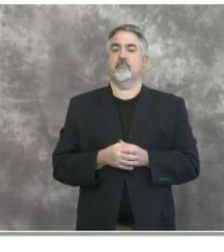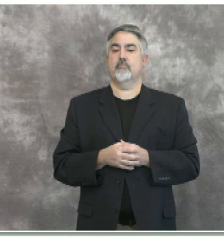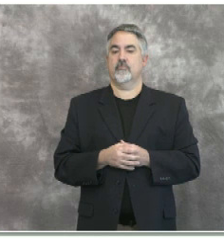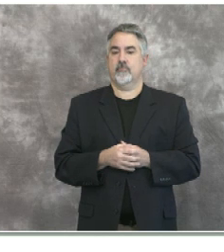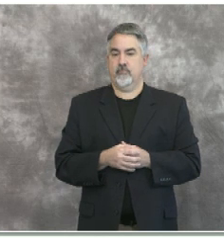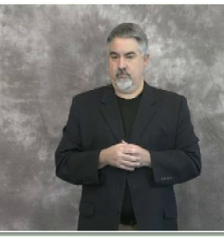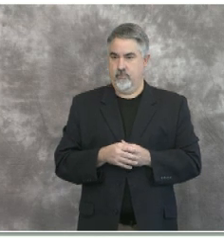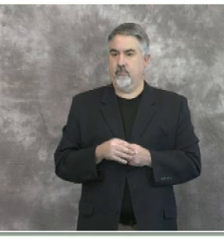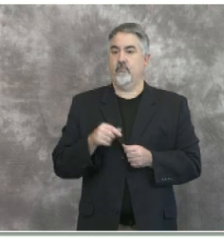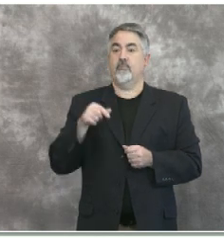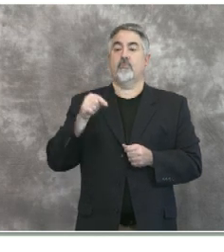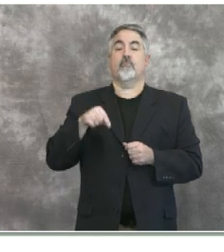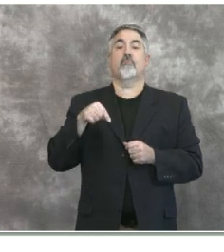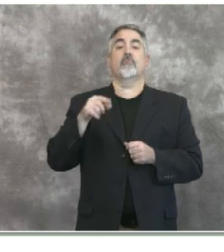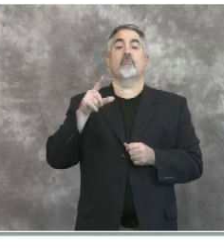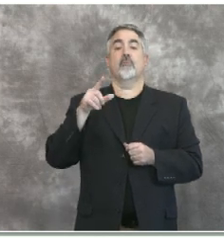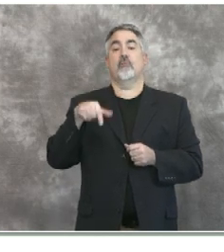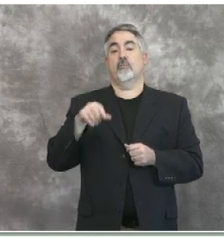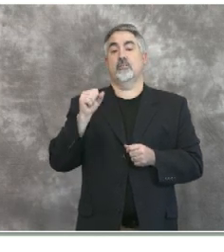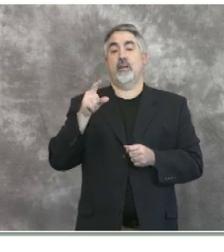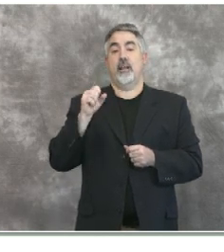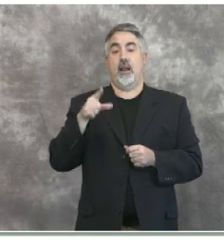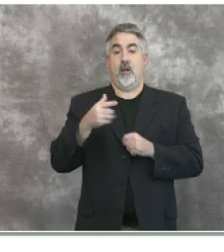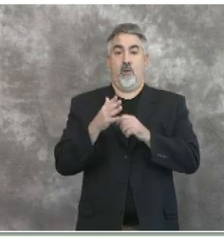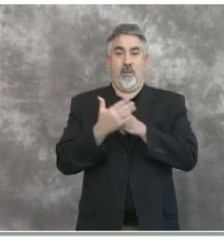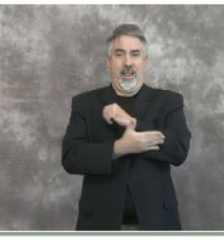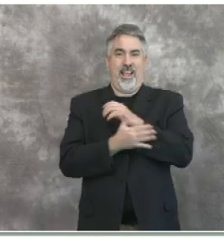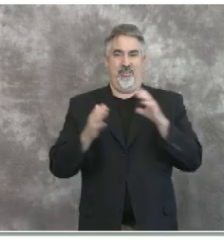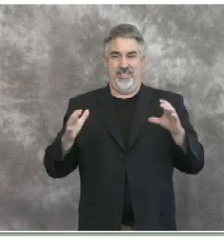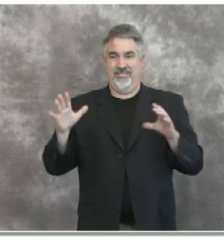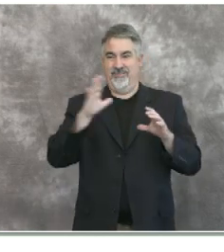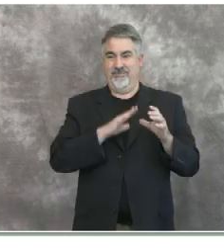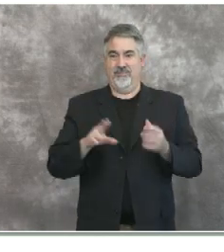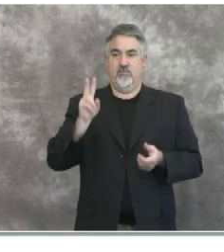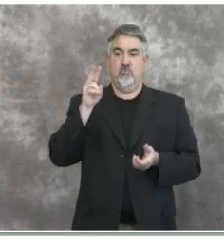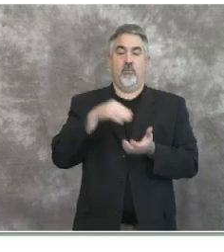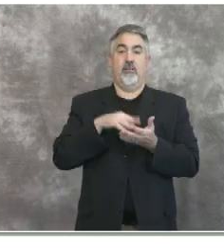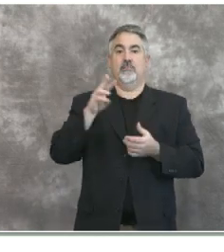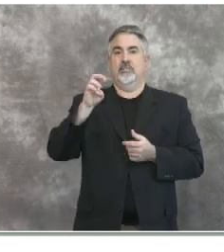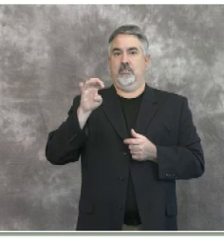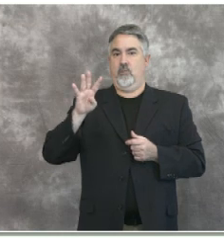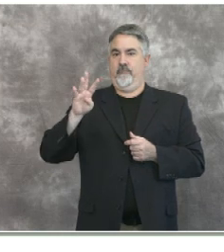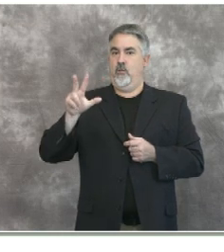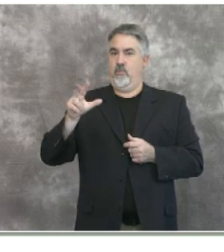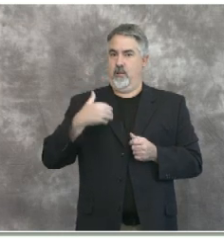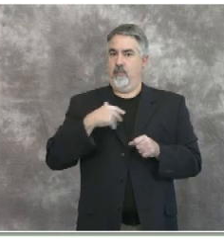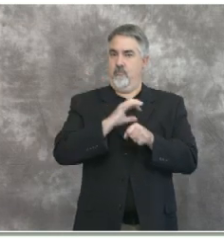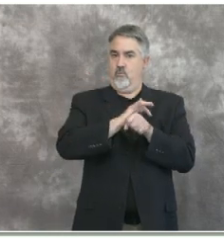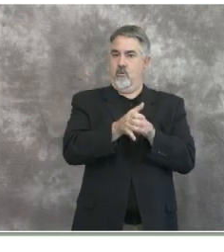1,400 deaths. And today, the County of San Diego is reporting